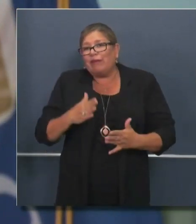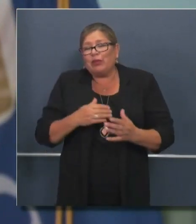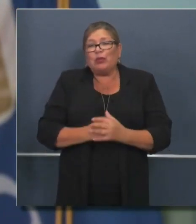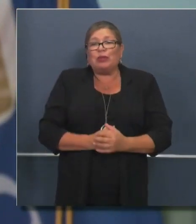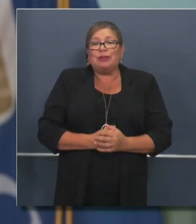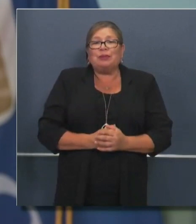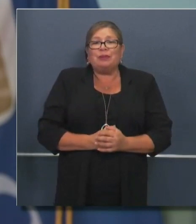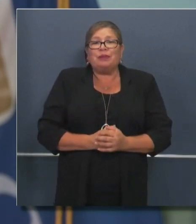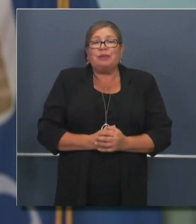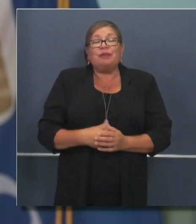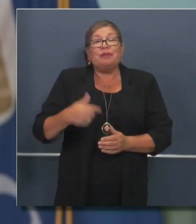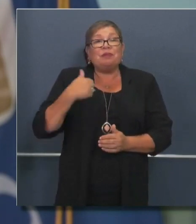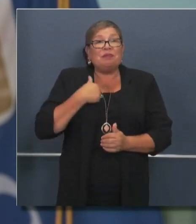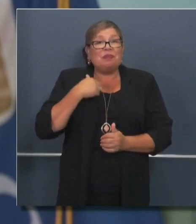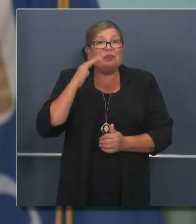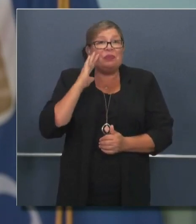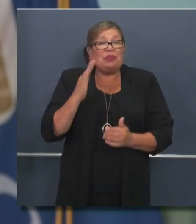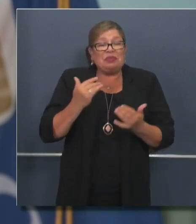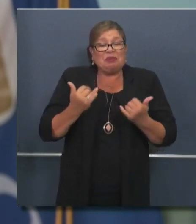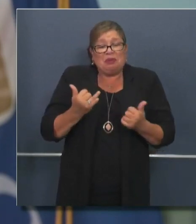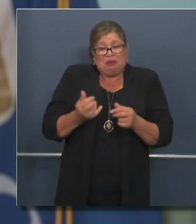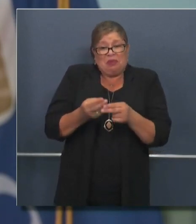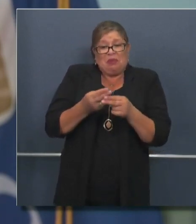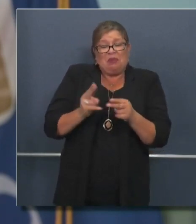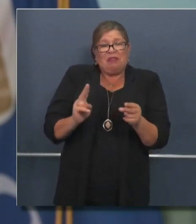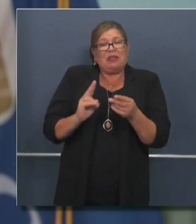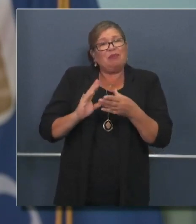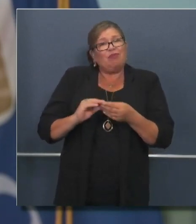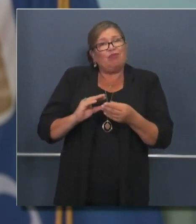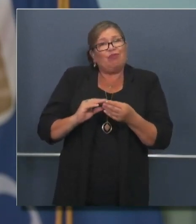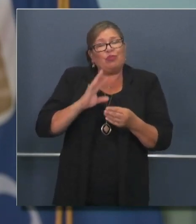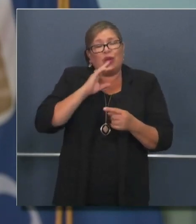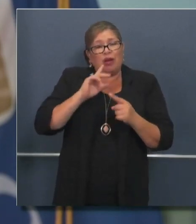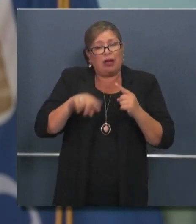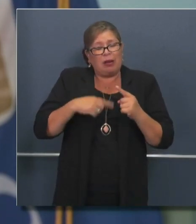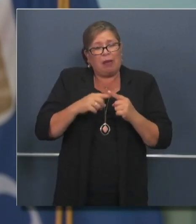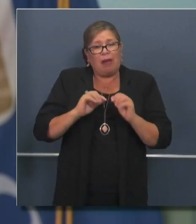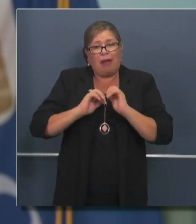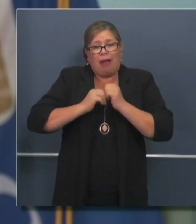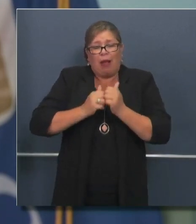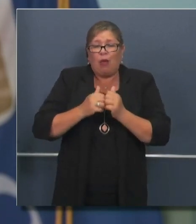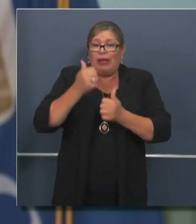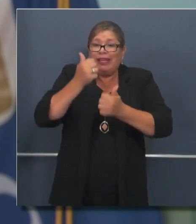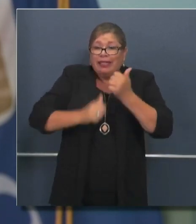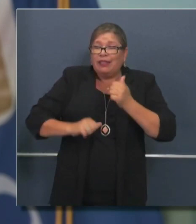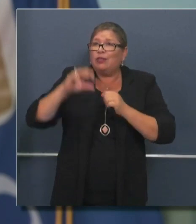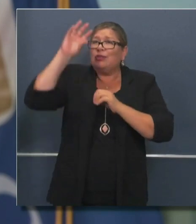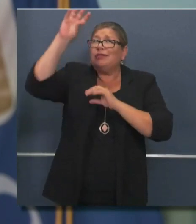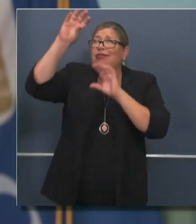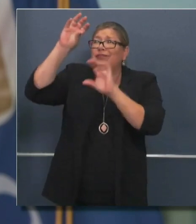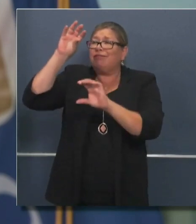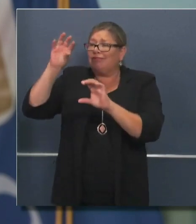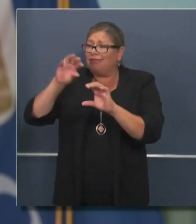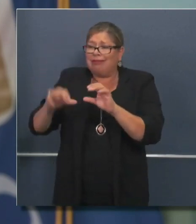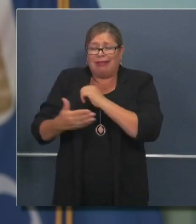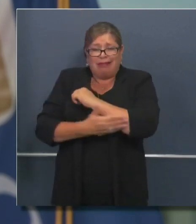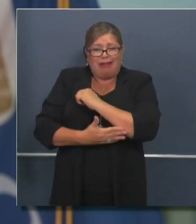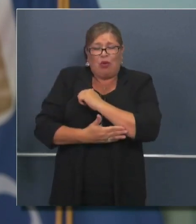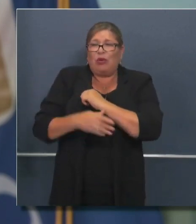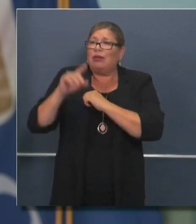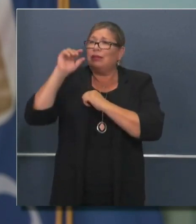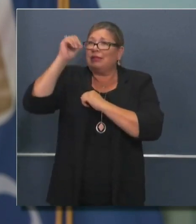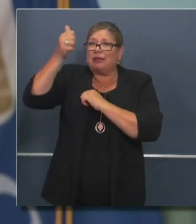sharing about how local conditions really are going to drive some of the decisions, and just walk you through